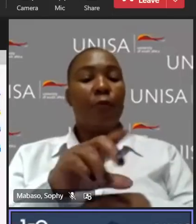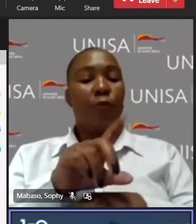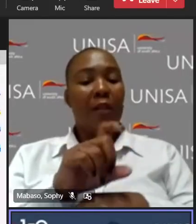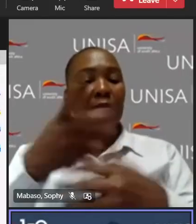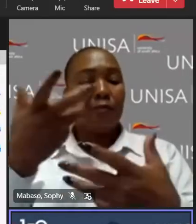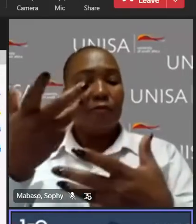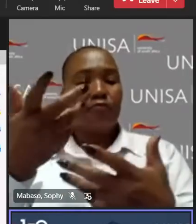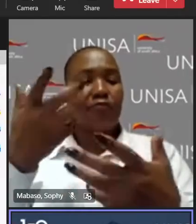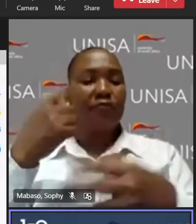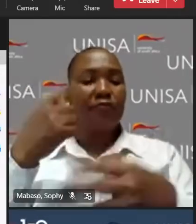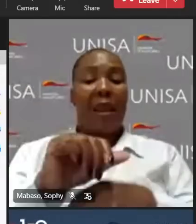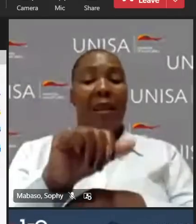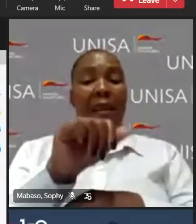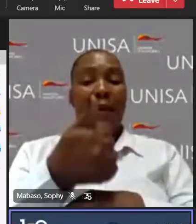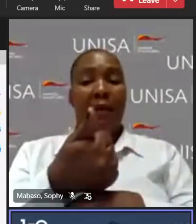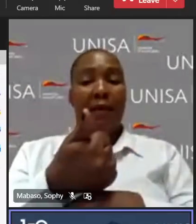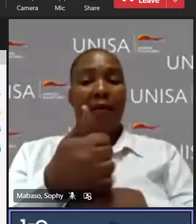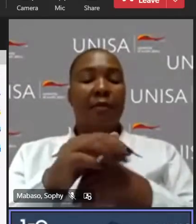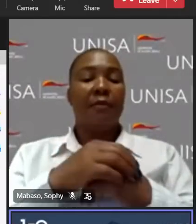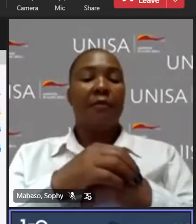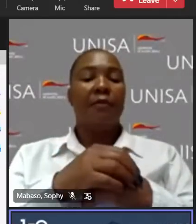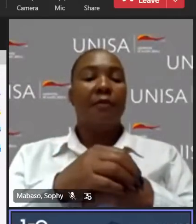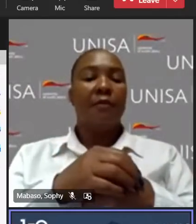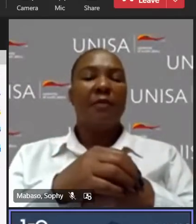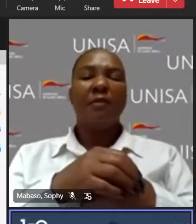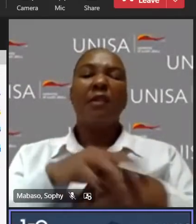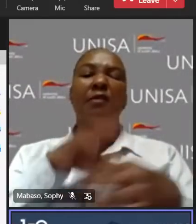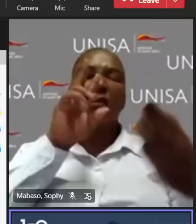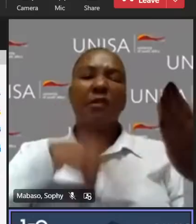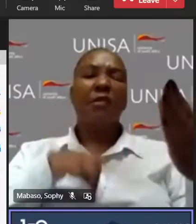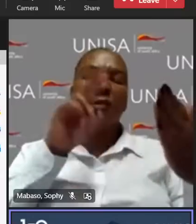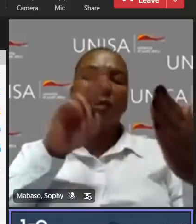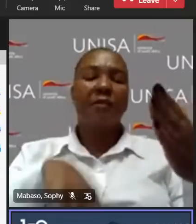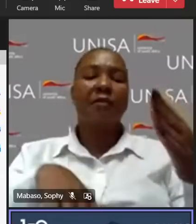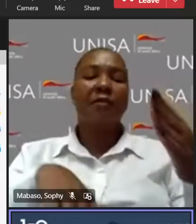click on next. Just read the information.